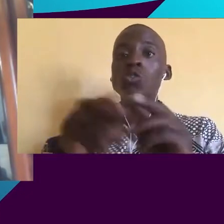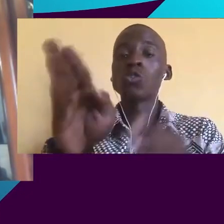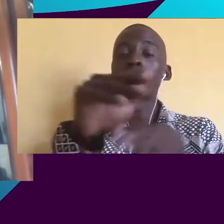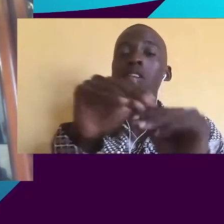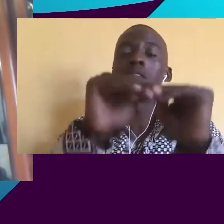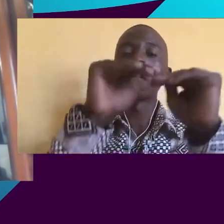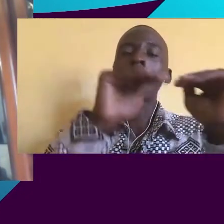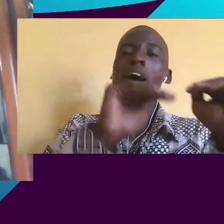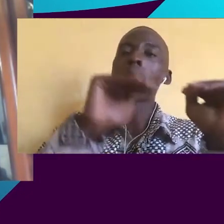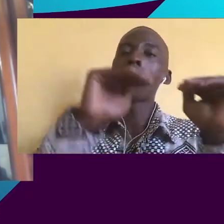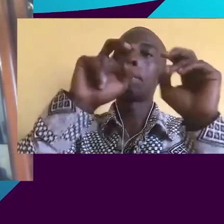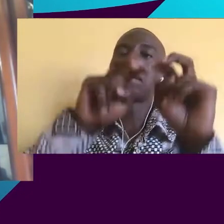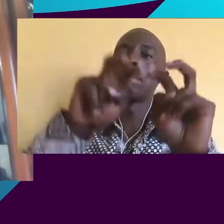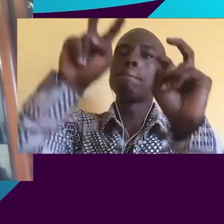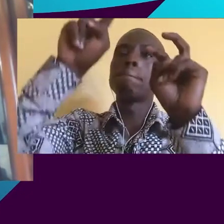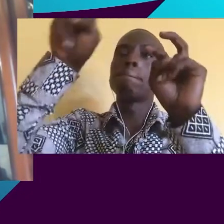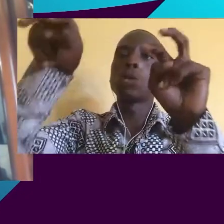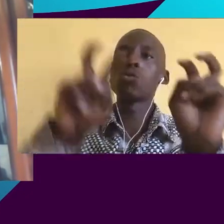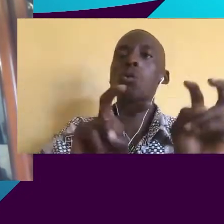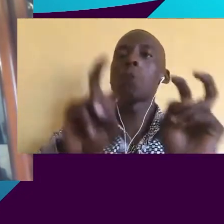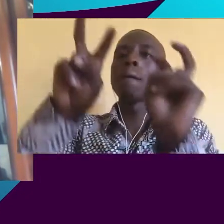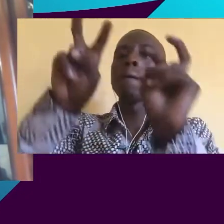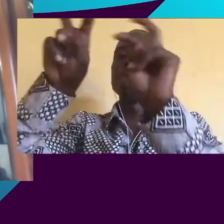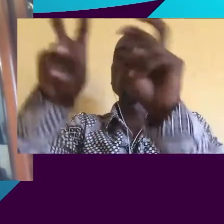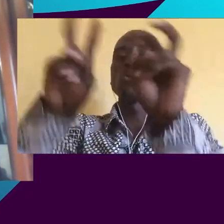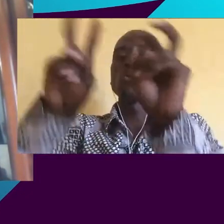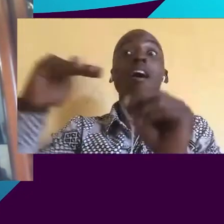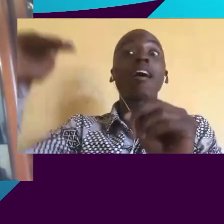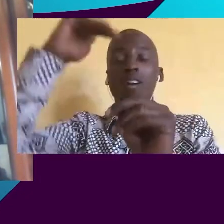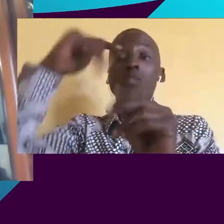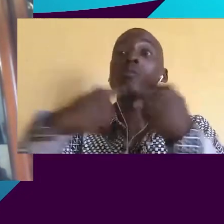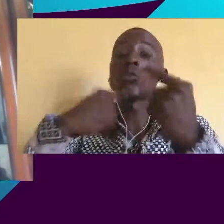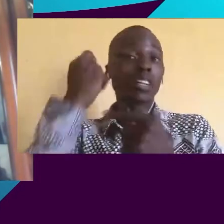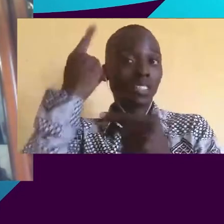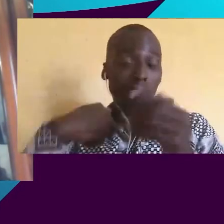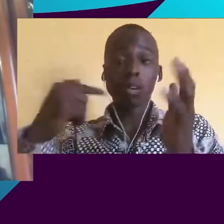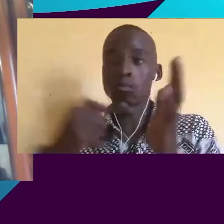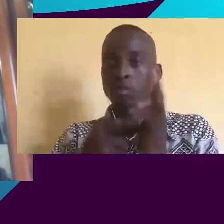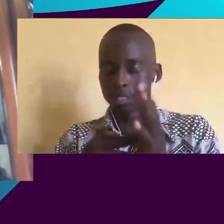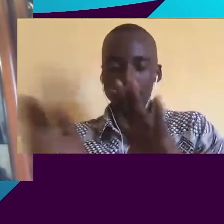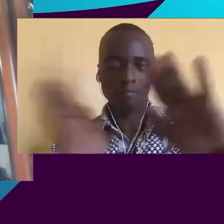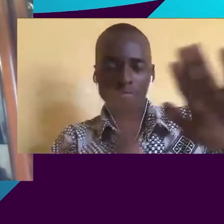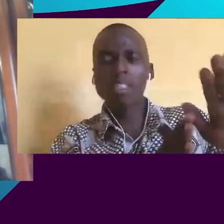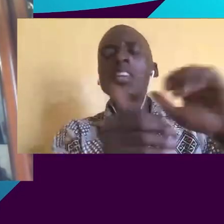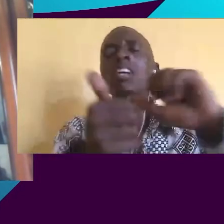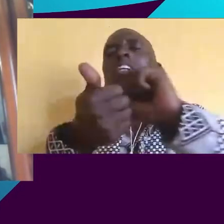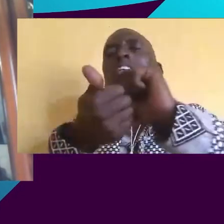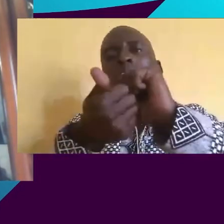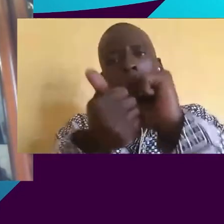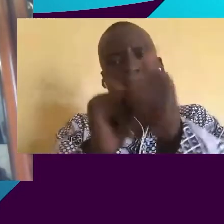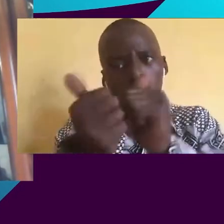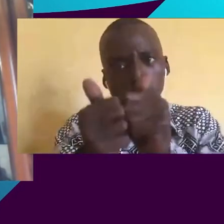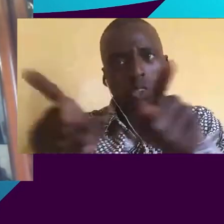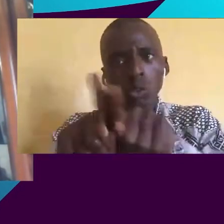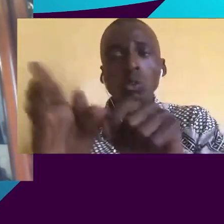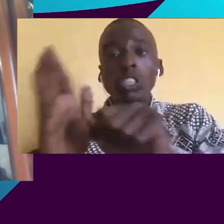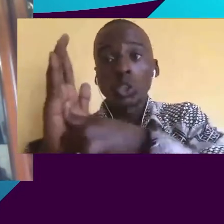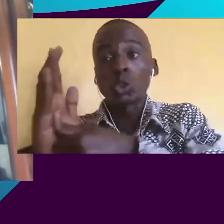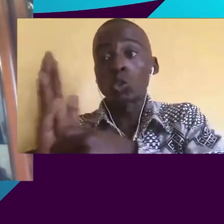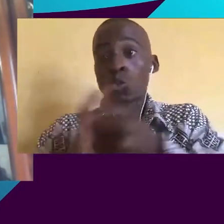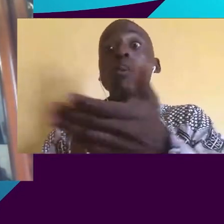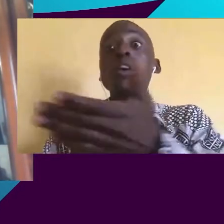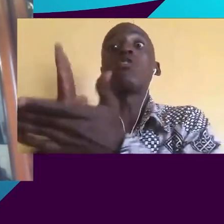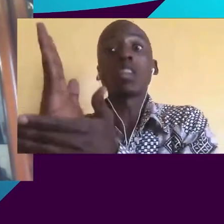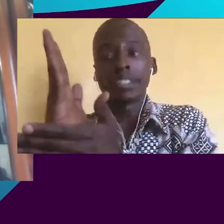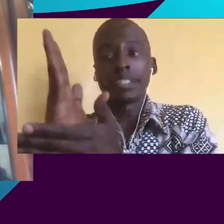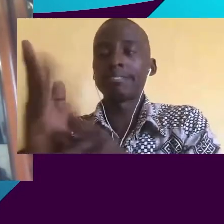that when I'm talking, you understand where I'm coming from. Putting sports and also looking at the issues of rights, issues of gender,